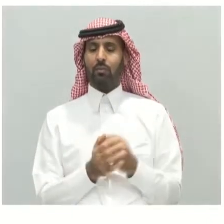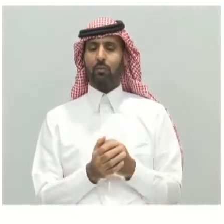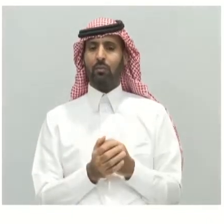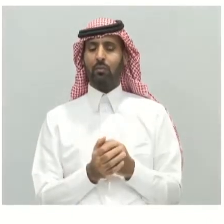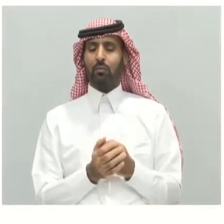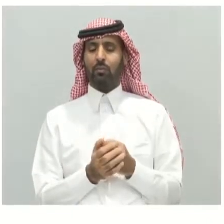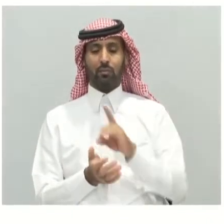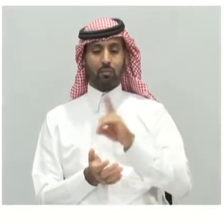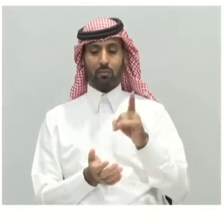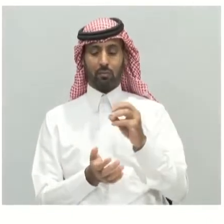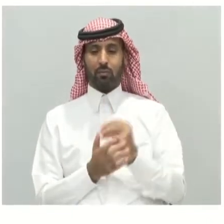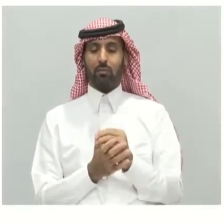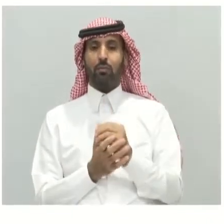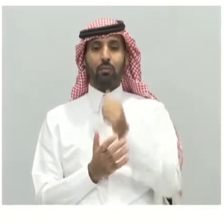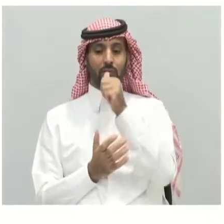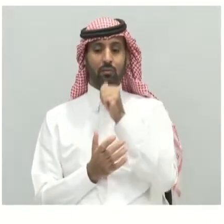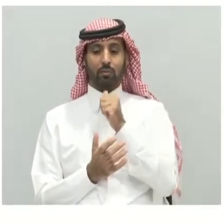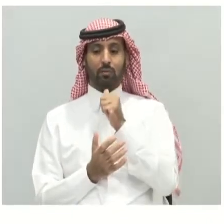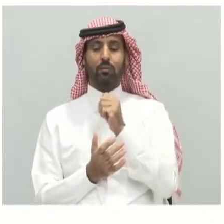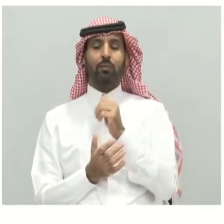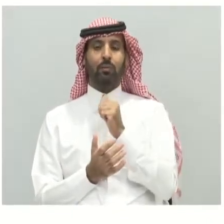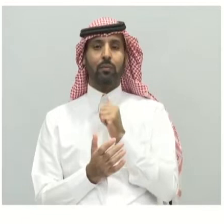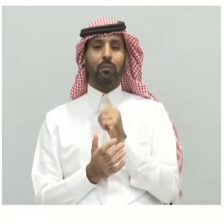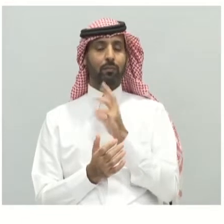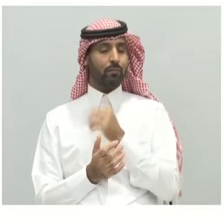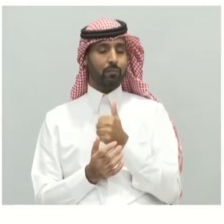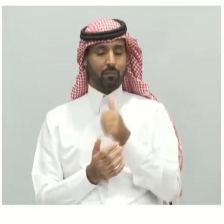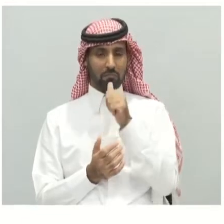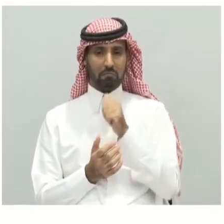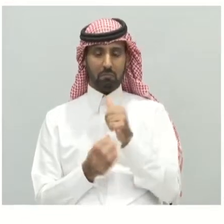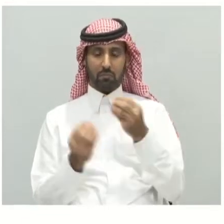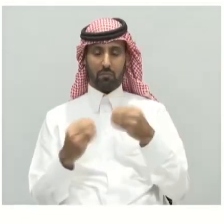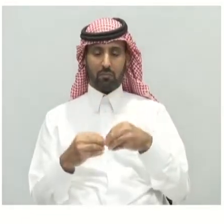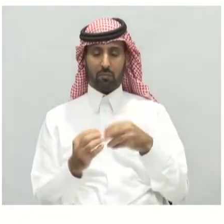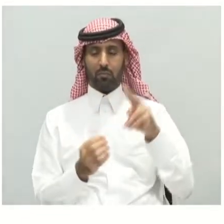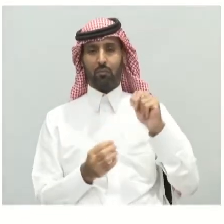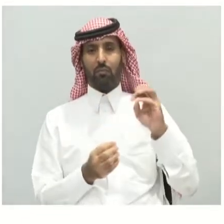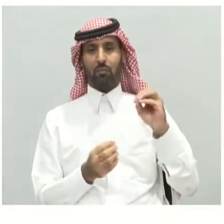the negative not after the verb to be. We don't add anything. Okay?